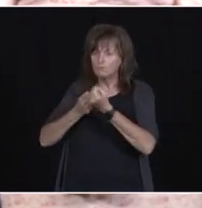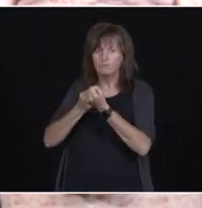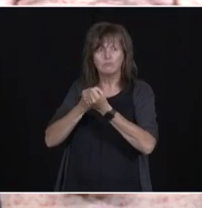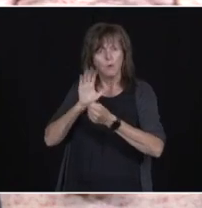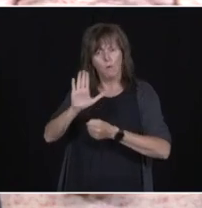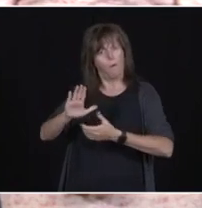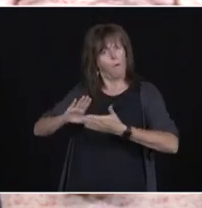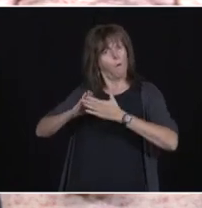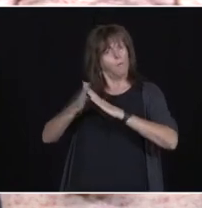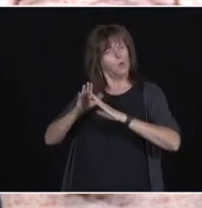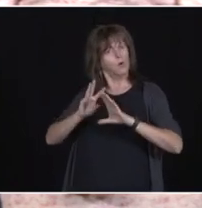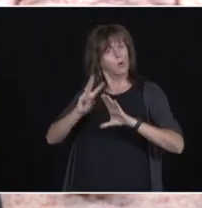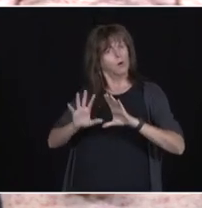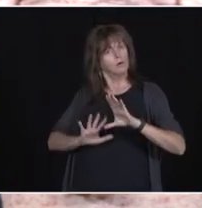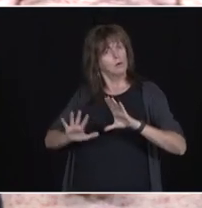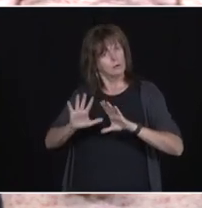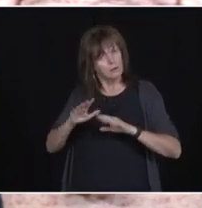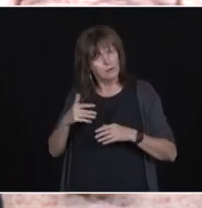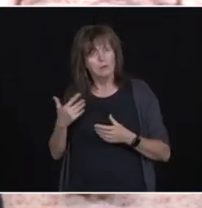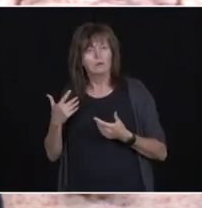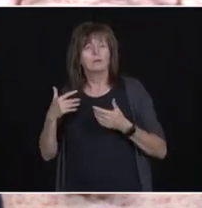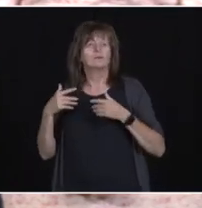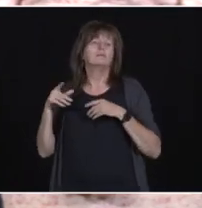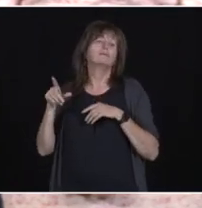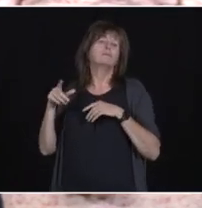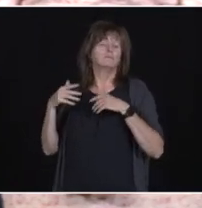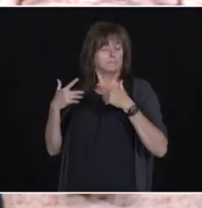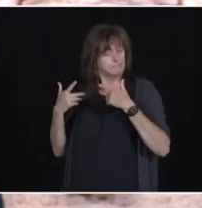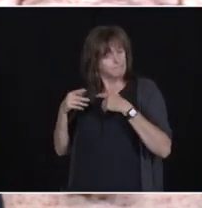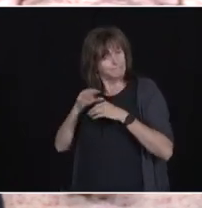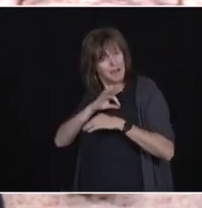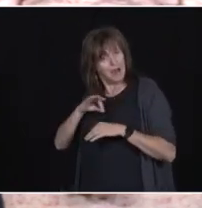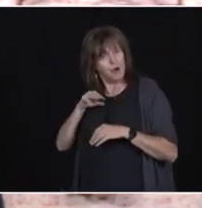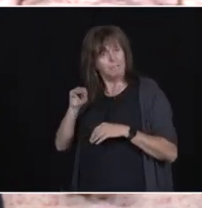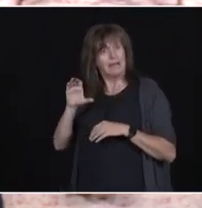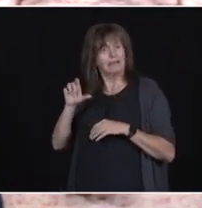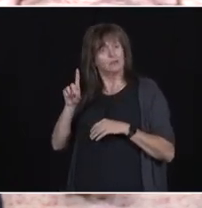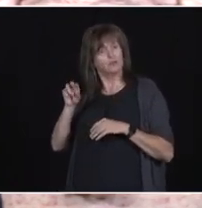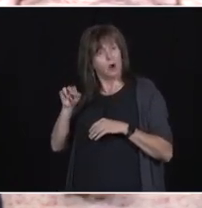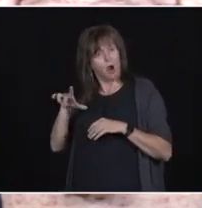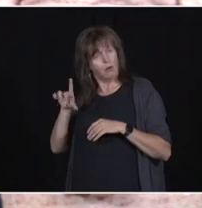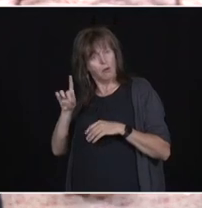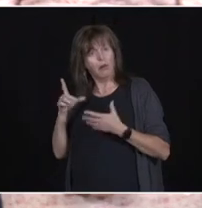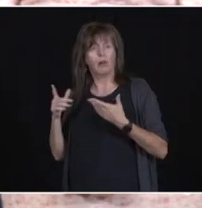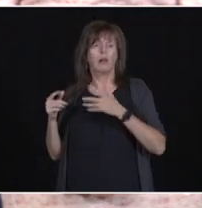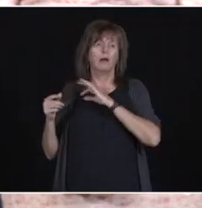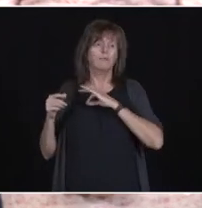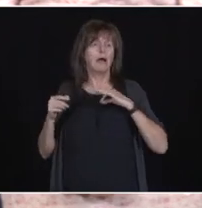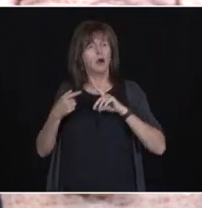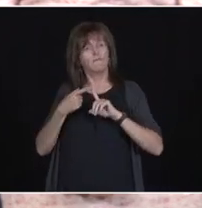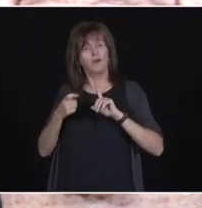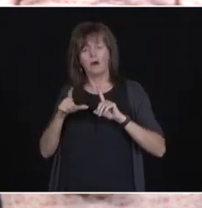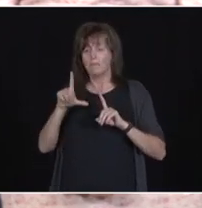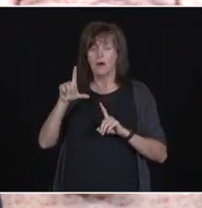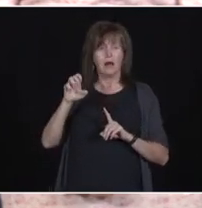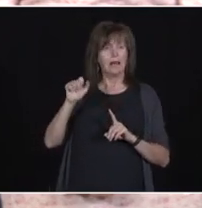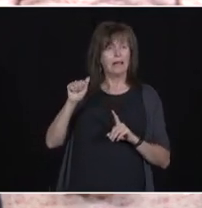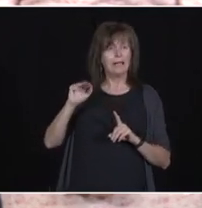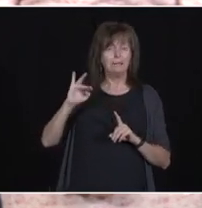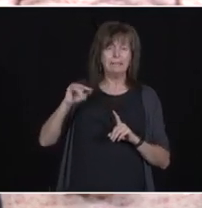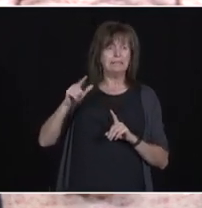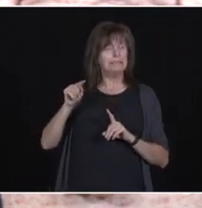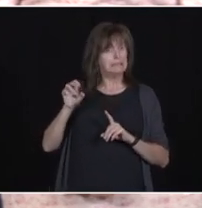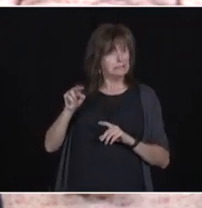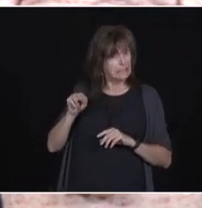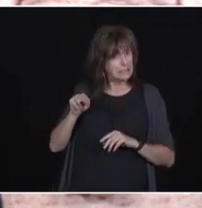I talked to Mayor Santos, Kingsville. Mayor McDonald is in Leamington. And I'll just, you know, I got a